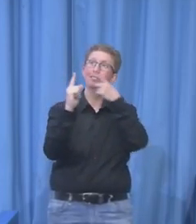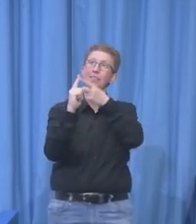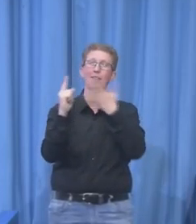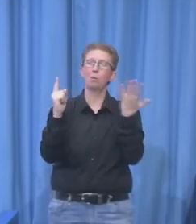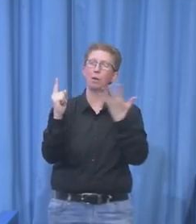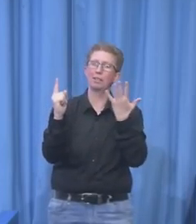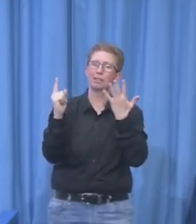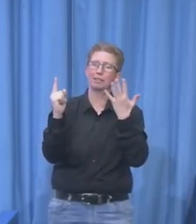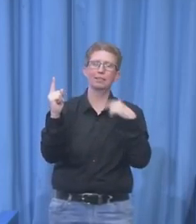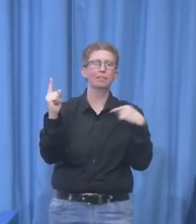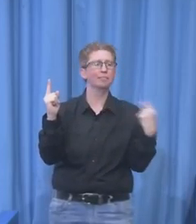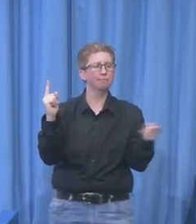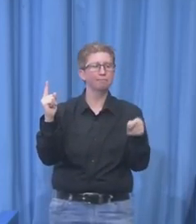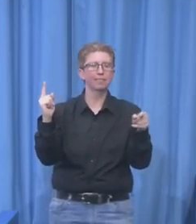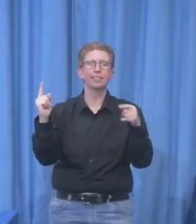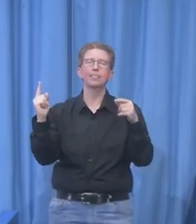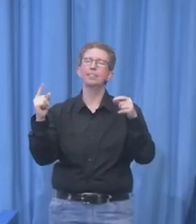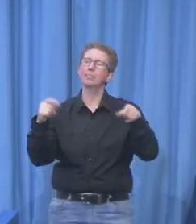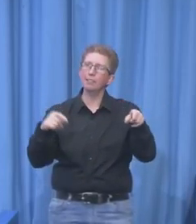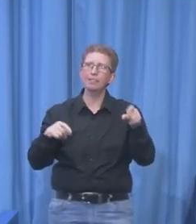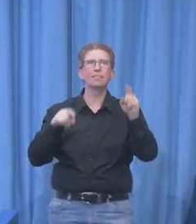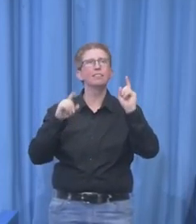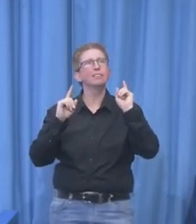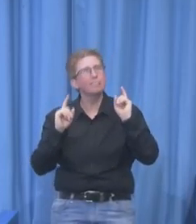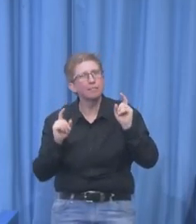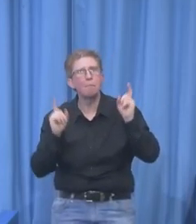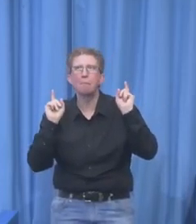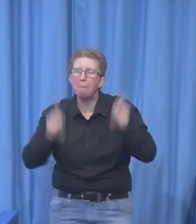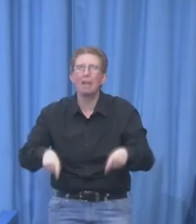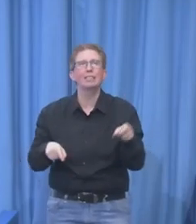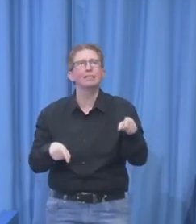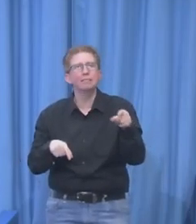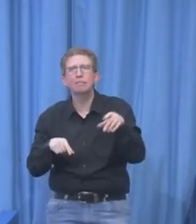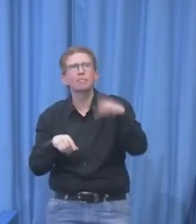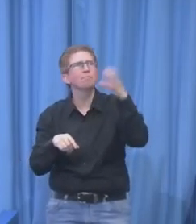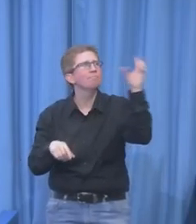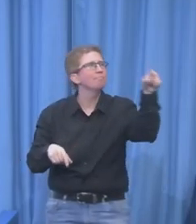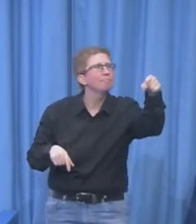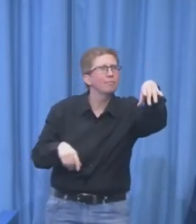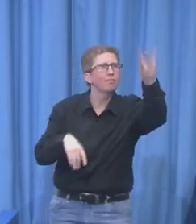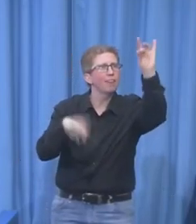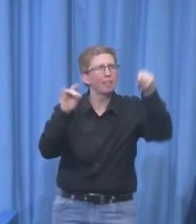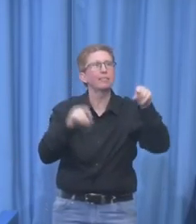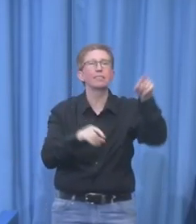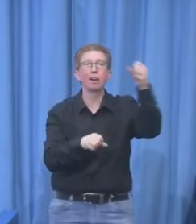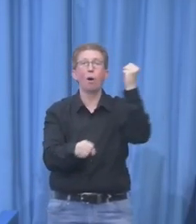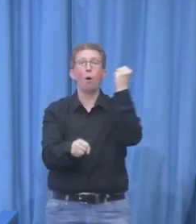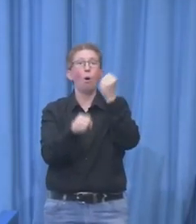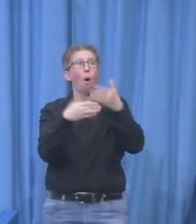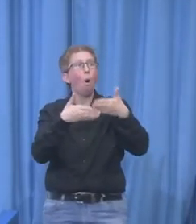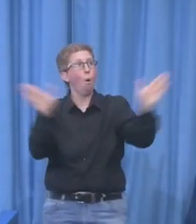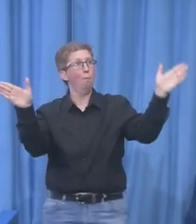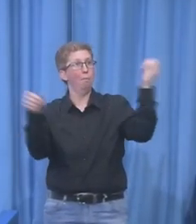when the young people who come through our program leave without employment. It is about total workplace